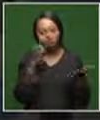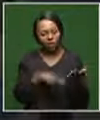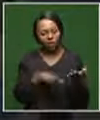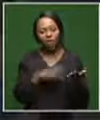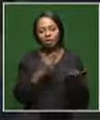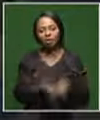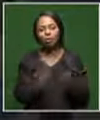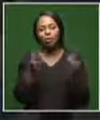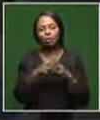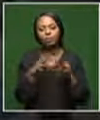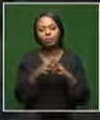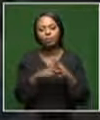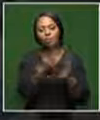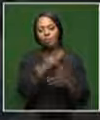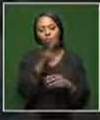website